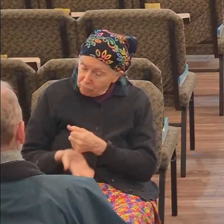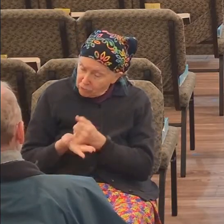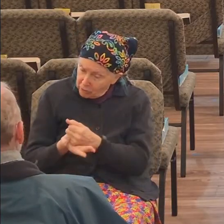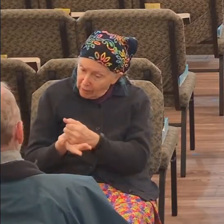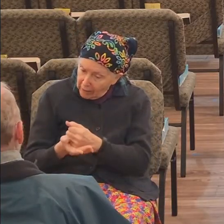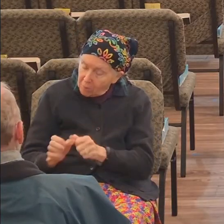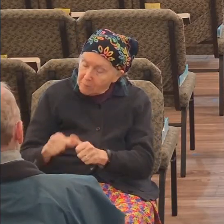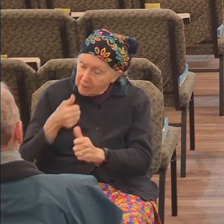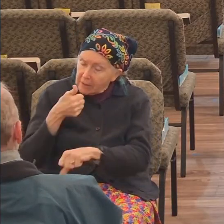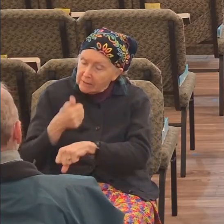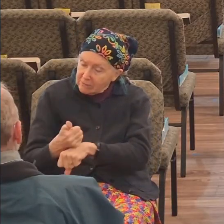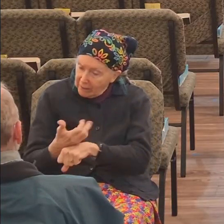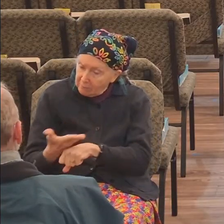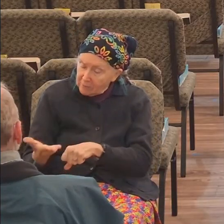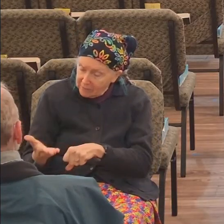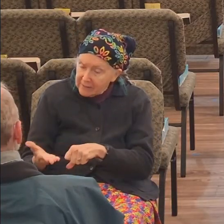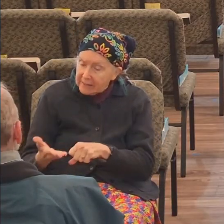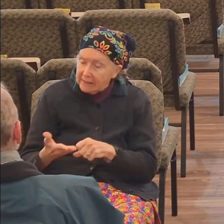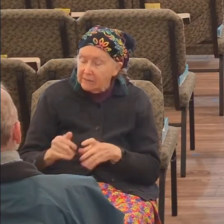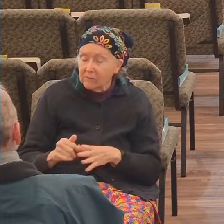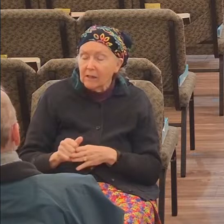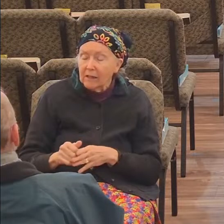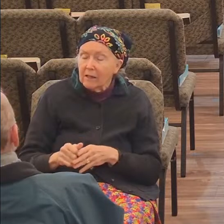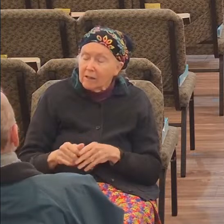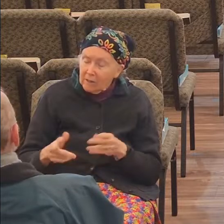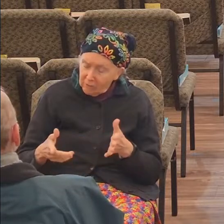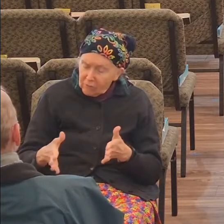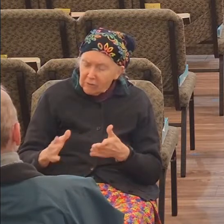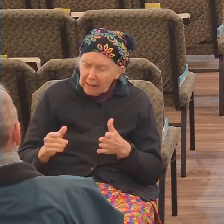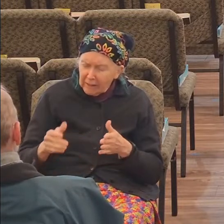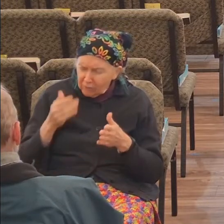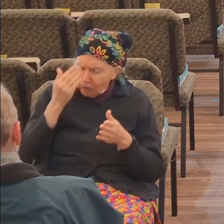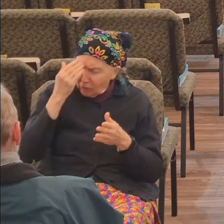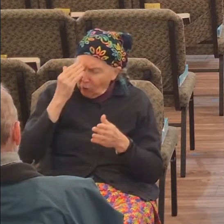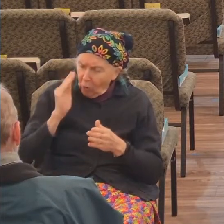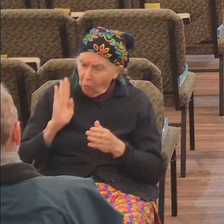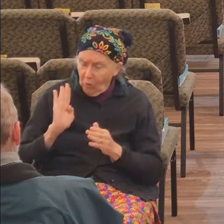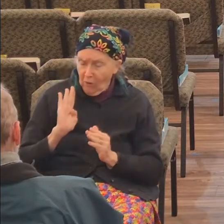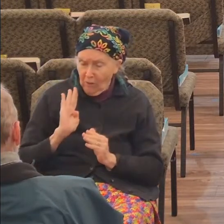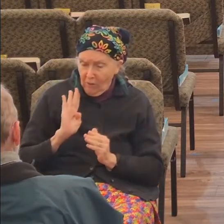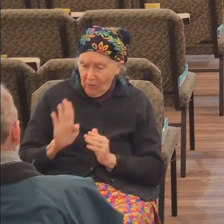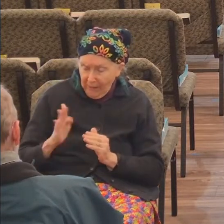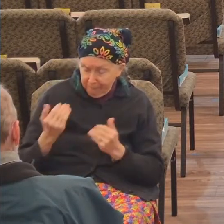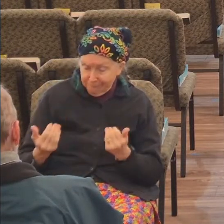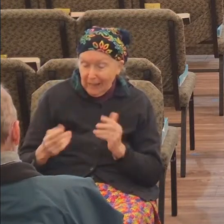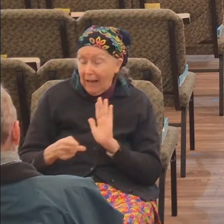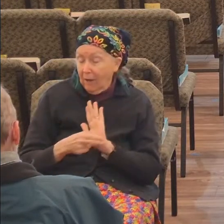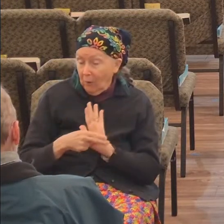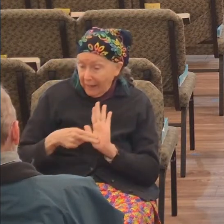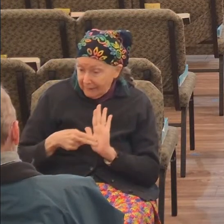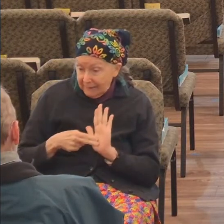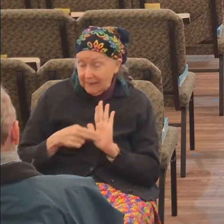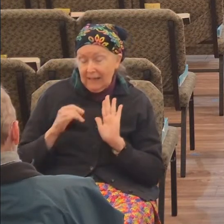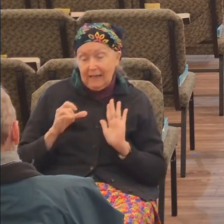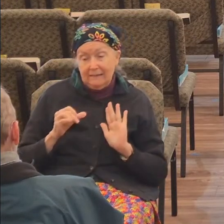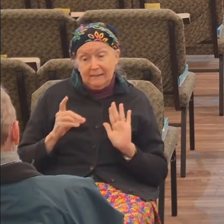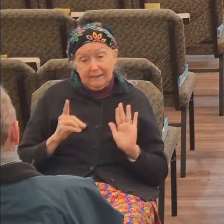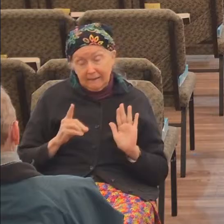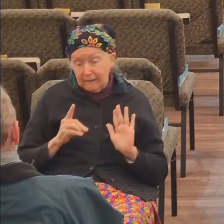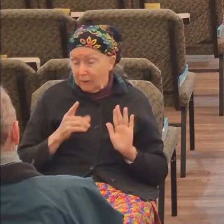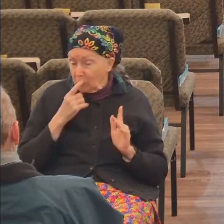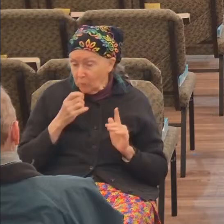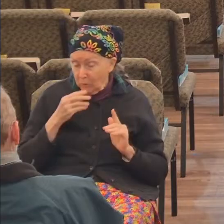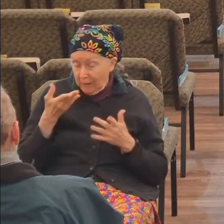for them, helping them reorient their identity and who they are in light of their circumstances and what they're going through, okay? And